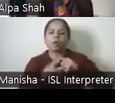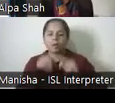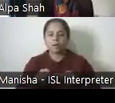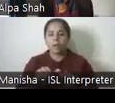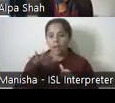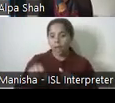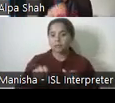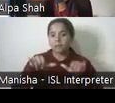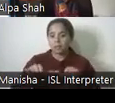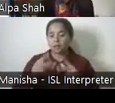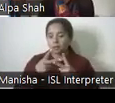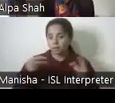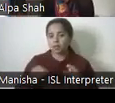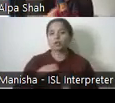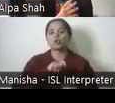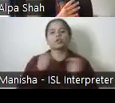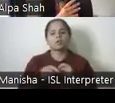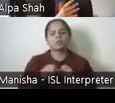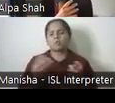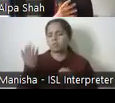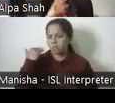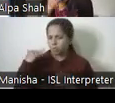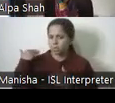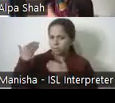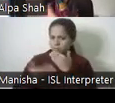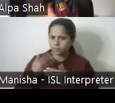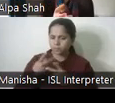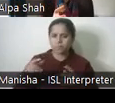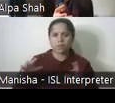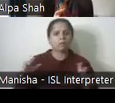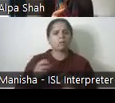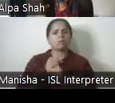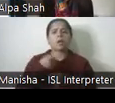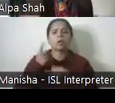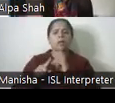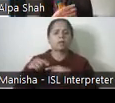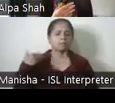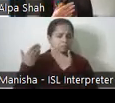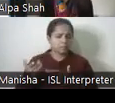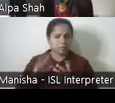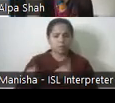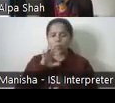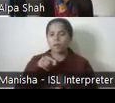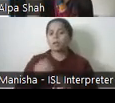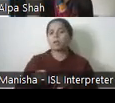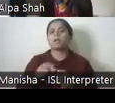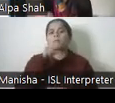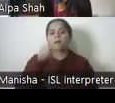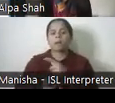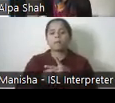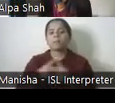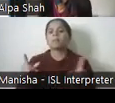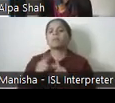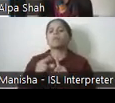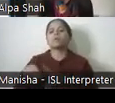land. Now, this is a form of primitive accumulation which has had a long history. Mining and industrialization of these areas goes